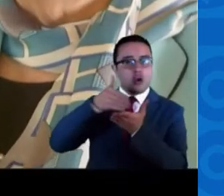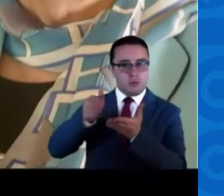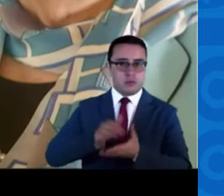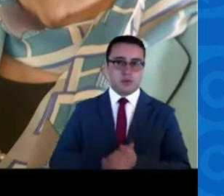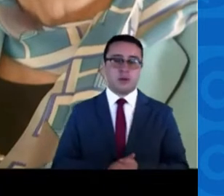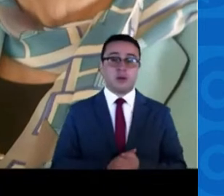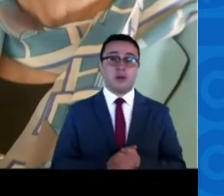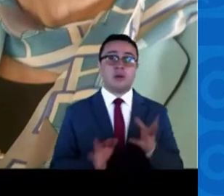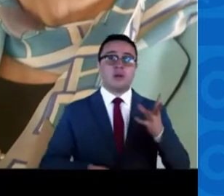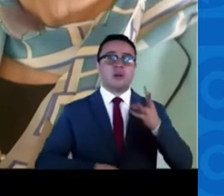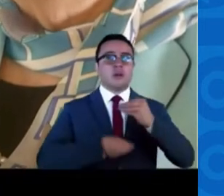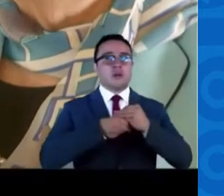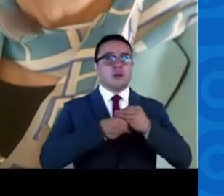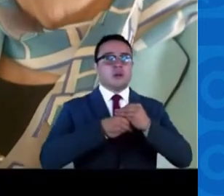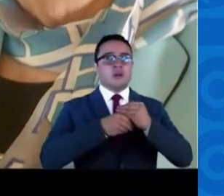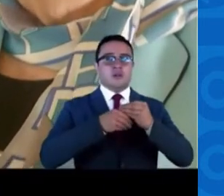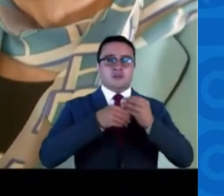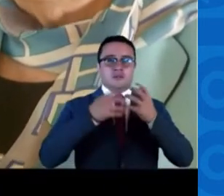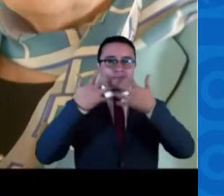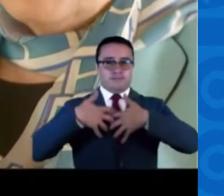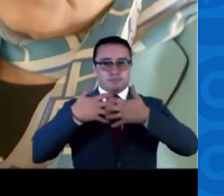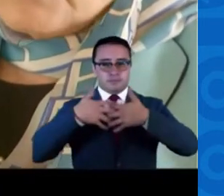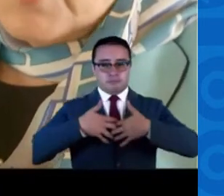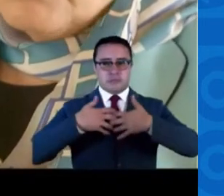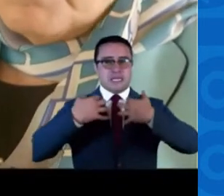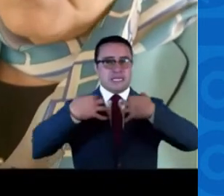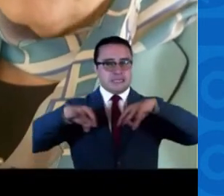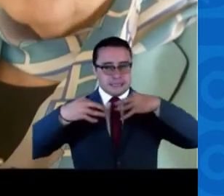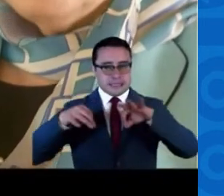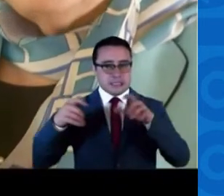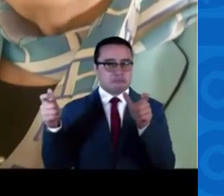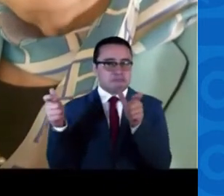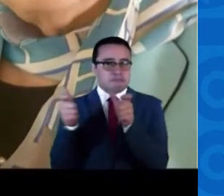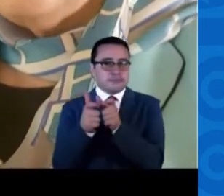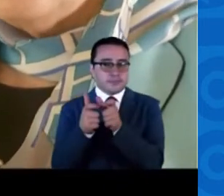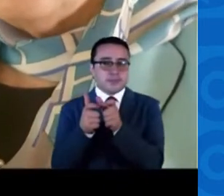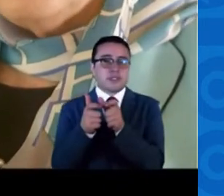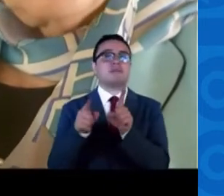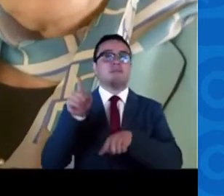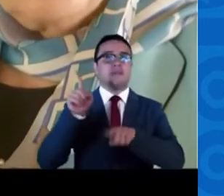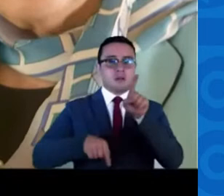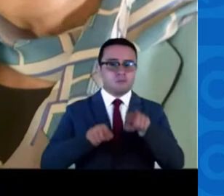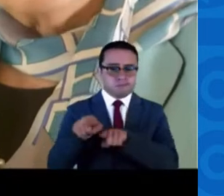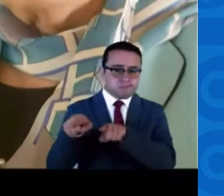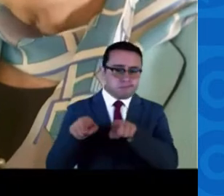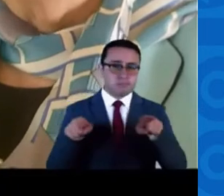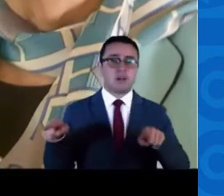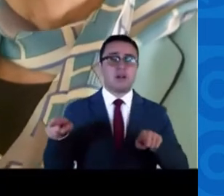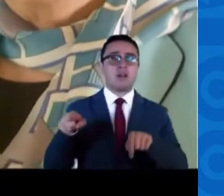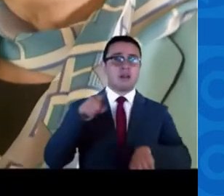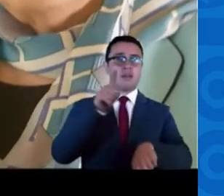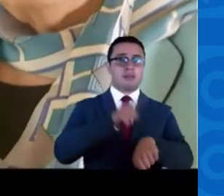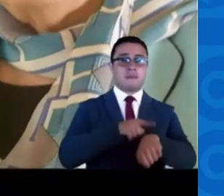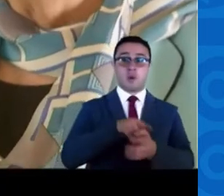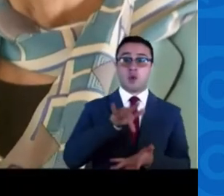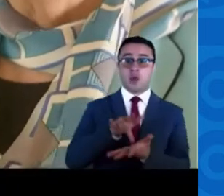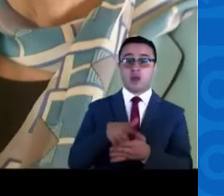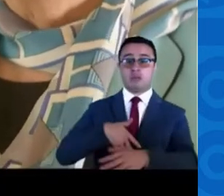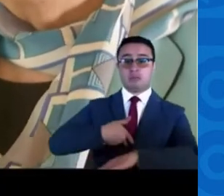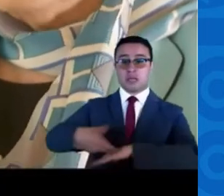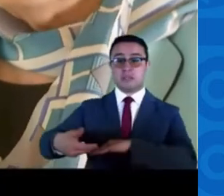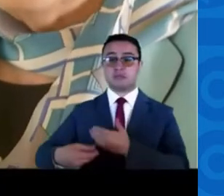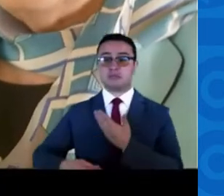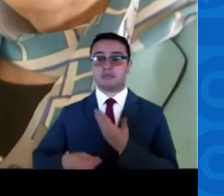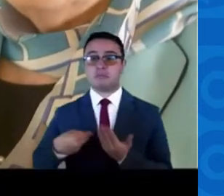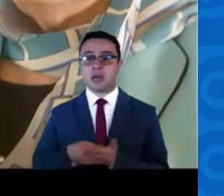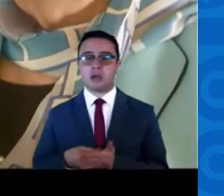voucher against hunger and to extend the grace periods for small and